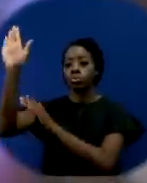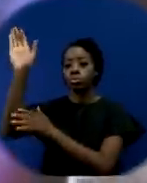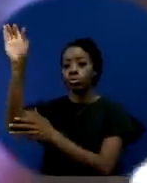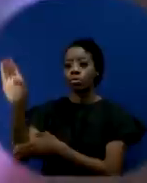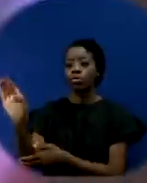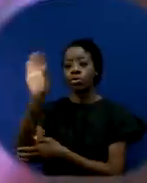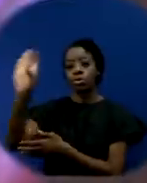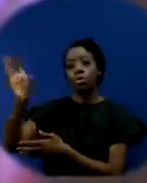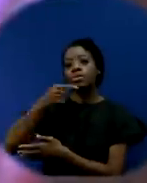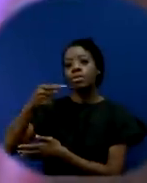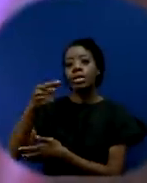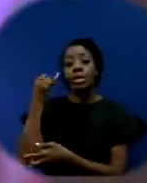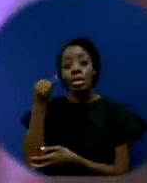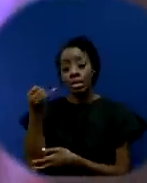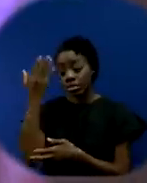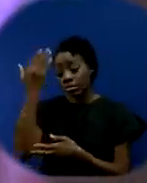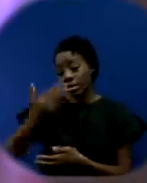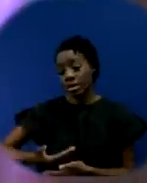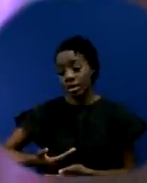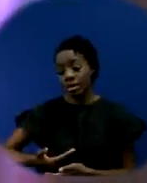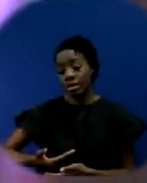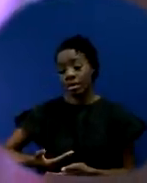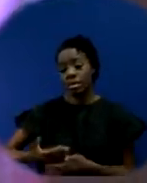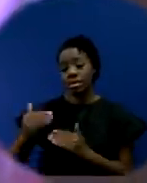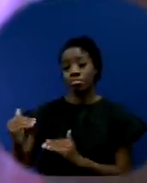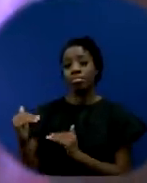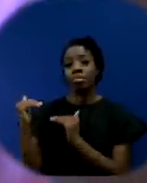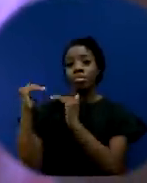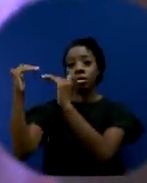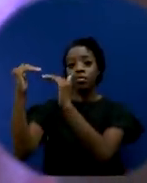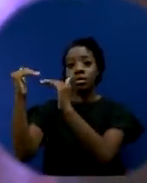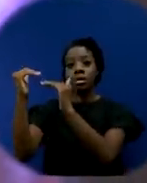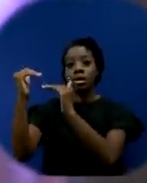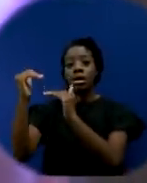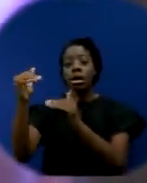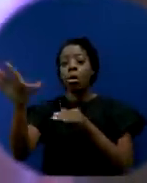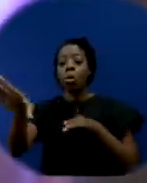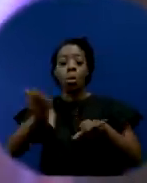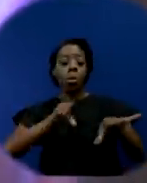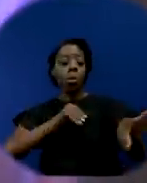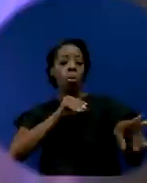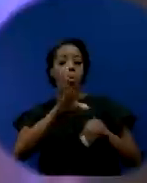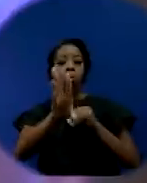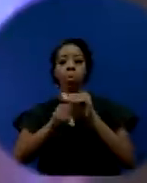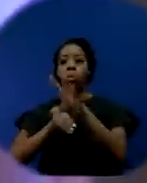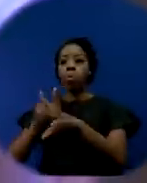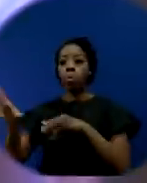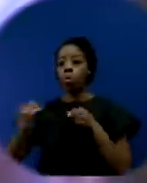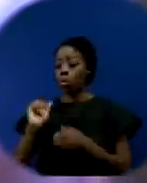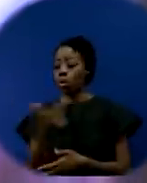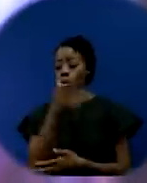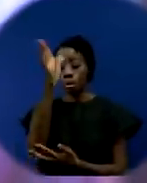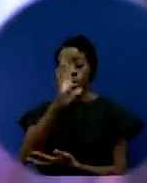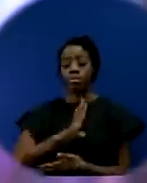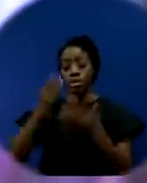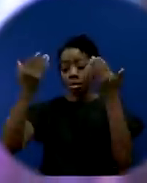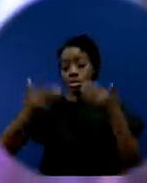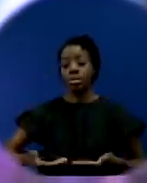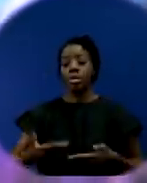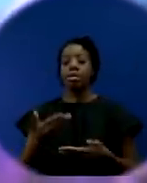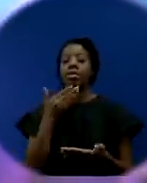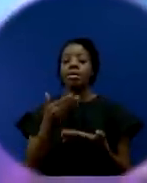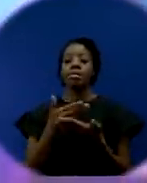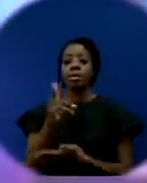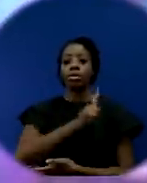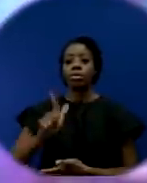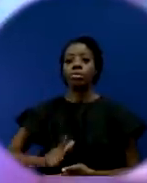said, if I be lifted up, I'll draw all men unto me. Thank you, Lord, that by drawing